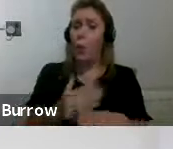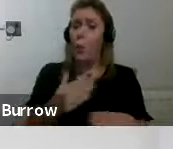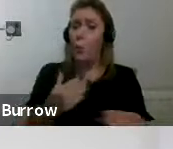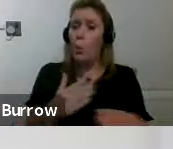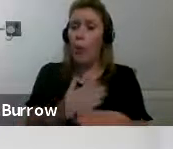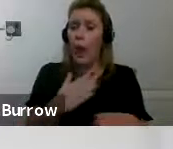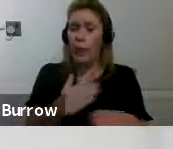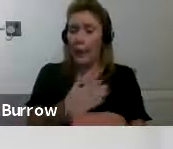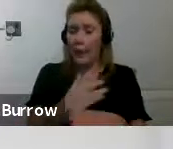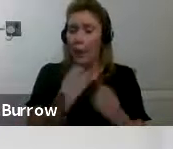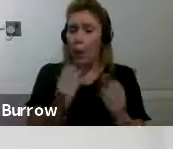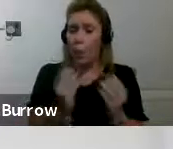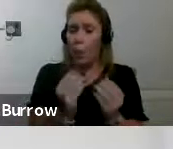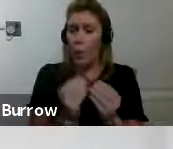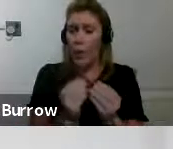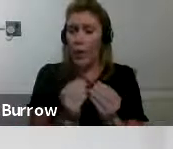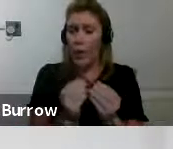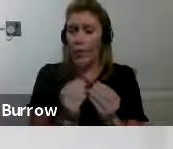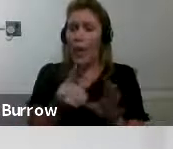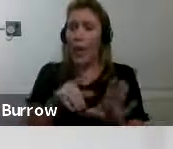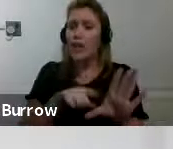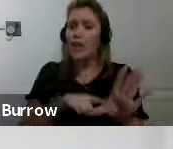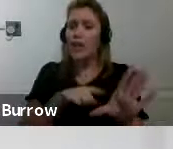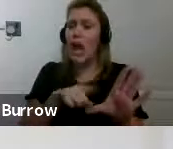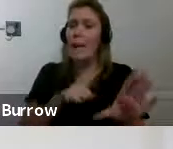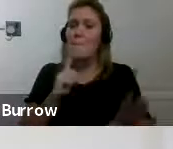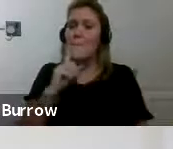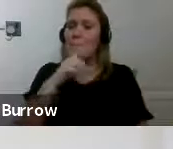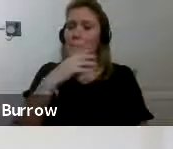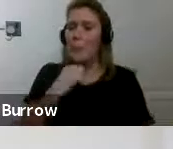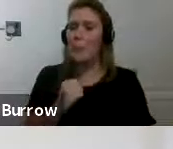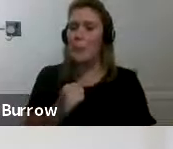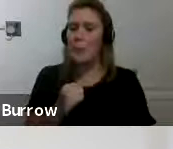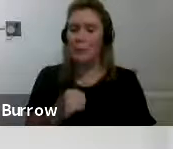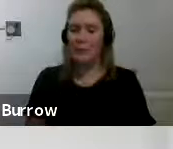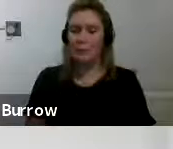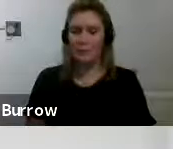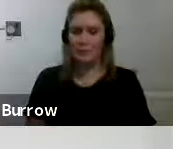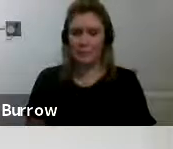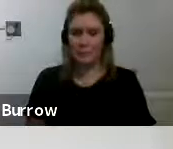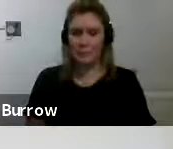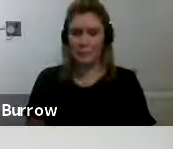monkeying with young people.